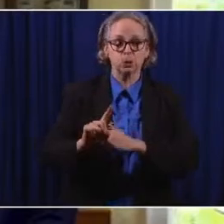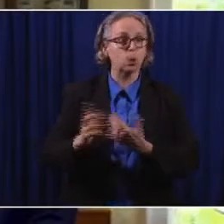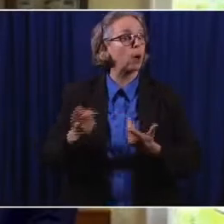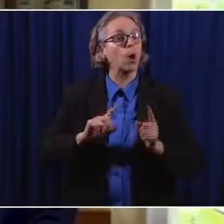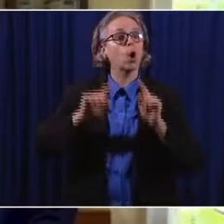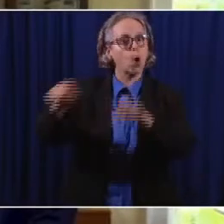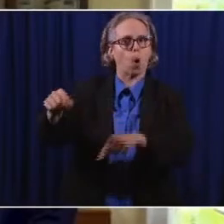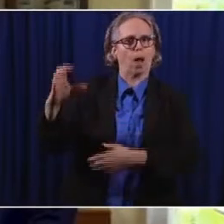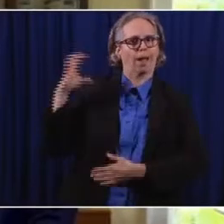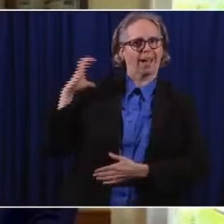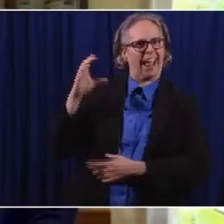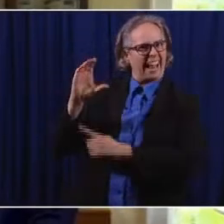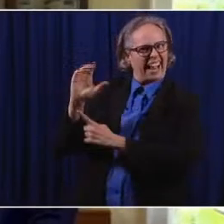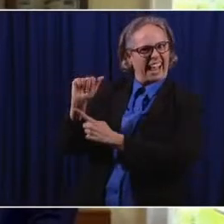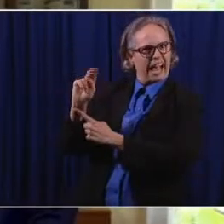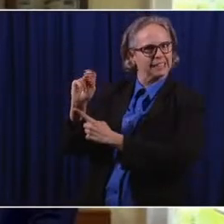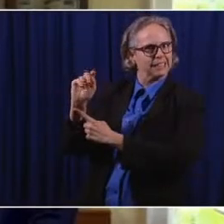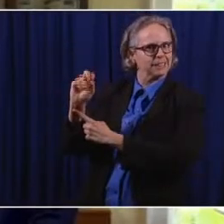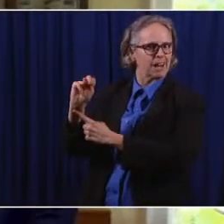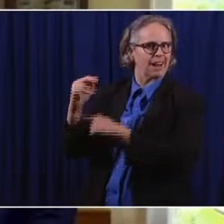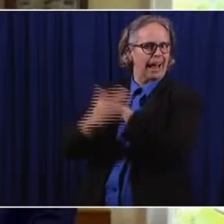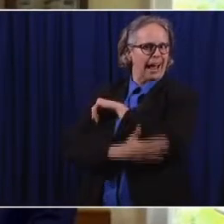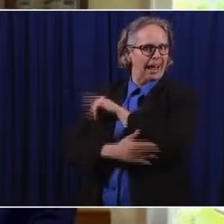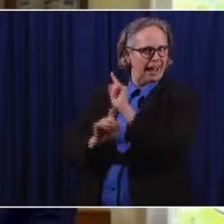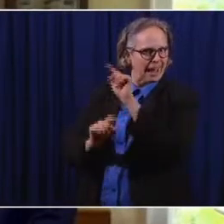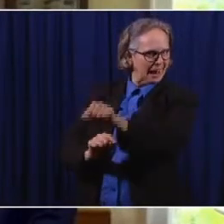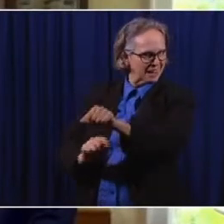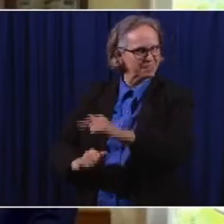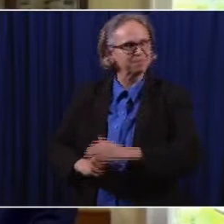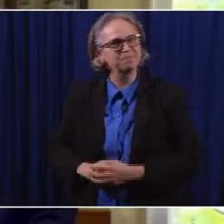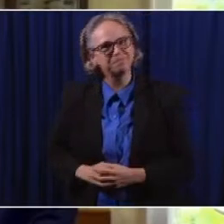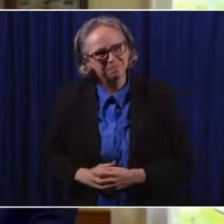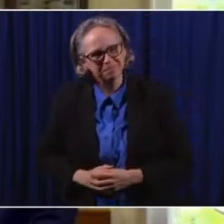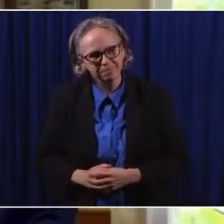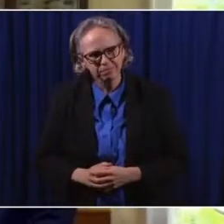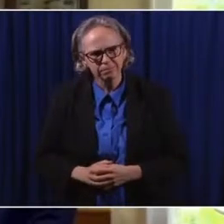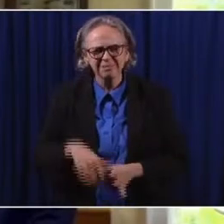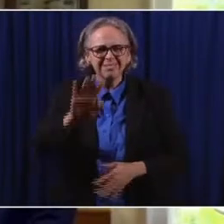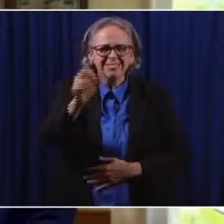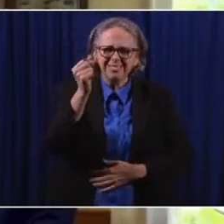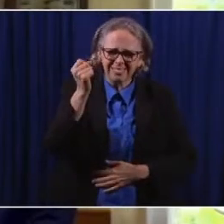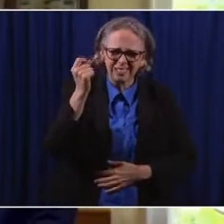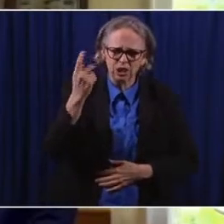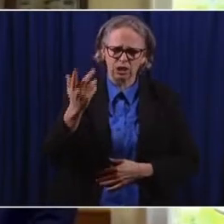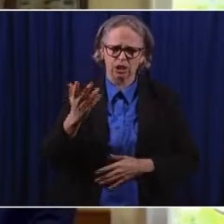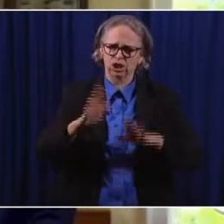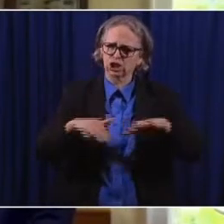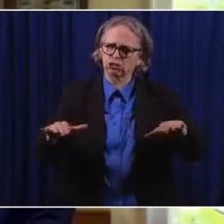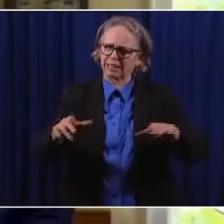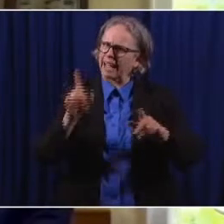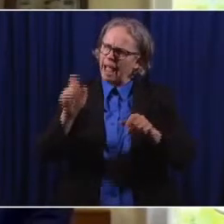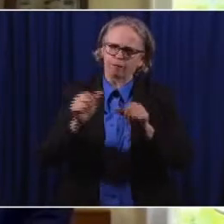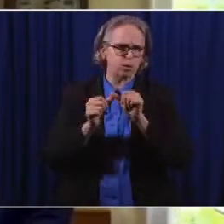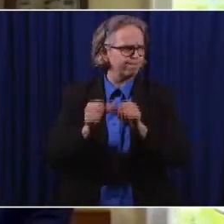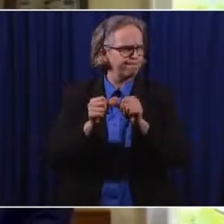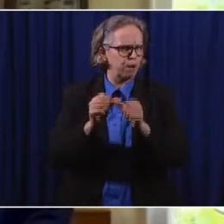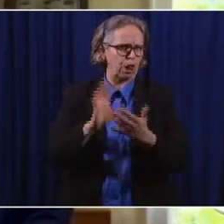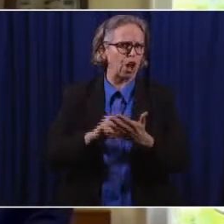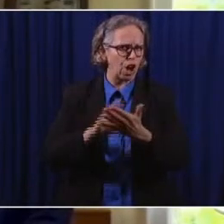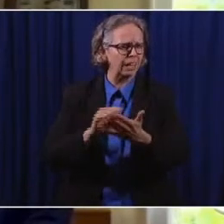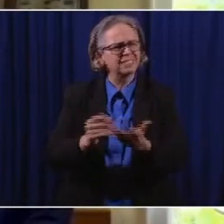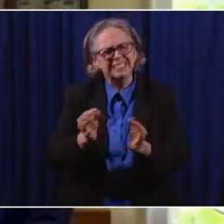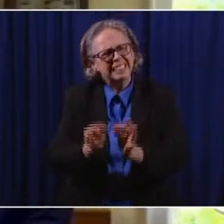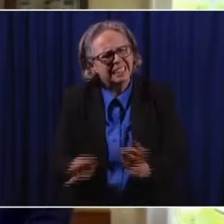boxes there too. But it's important for children to continue learning during these challenging times, and partnerships